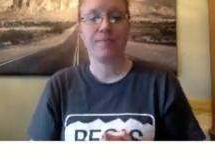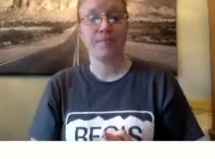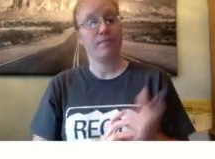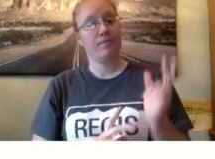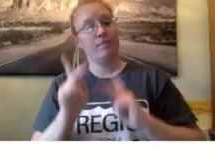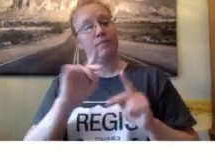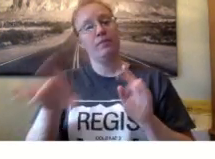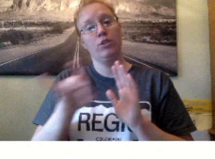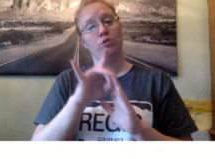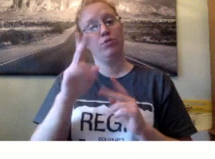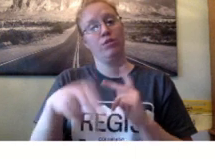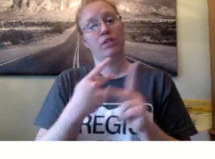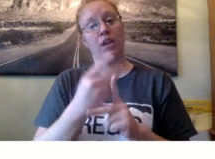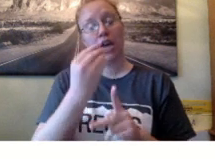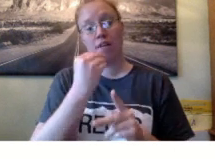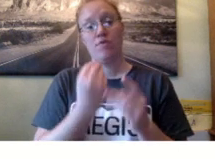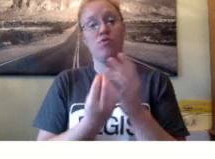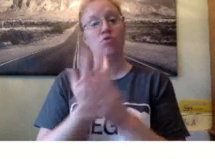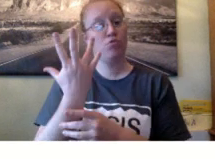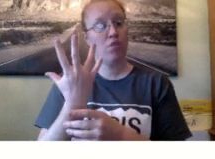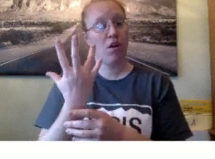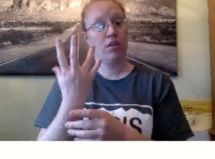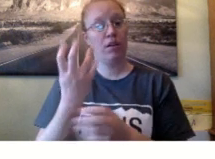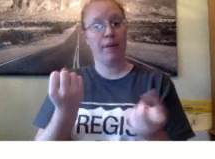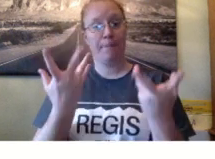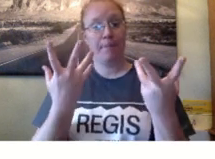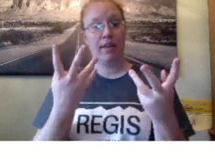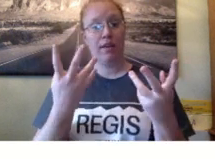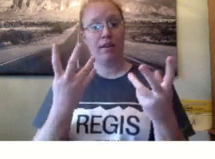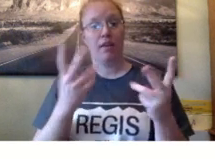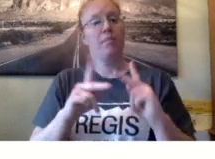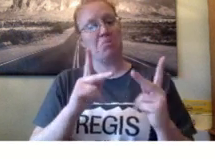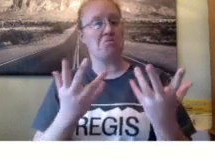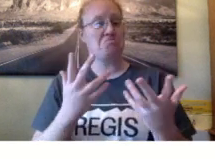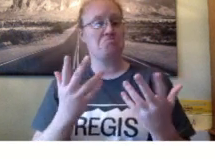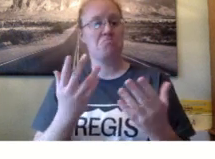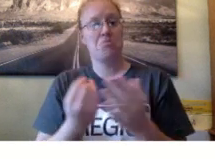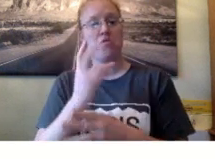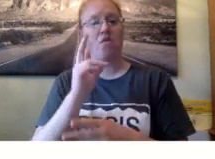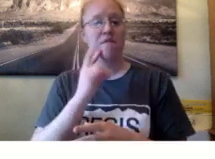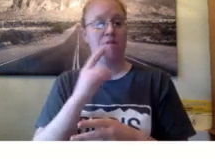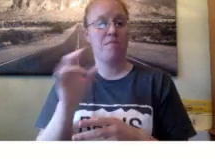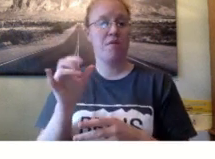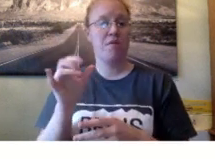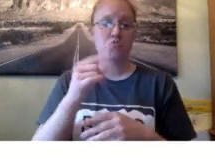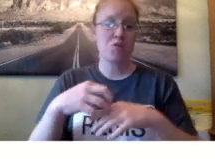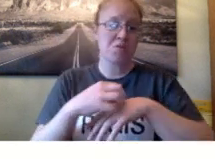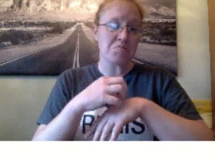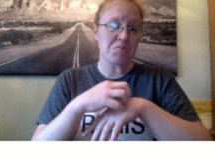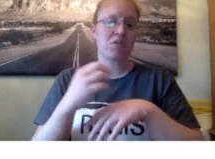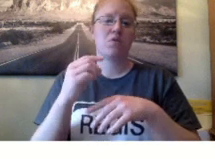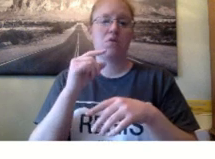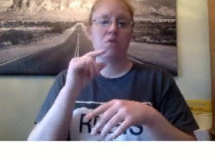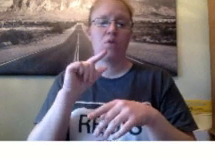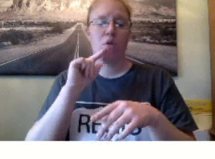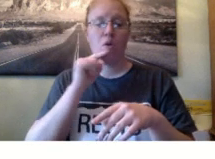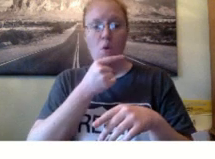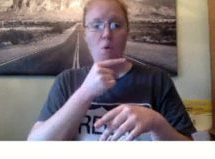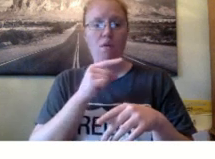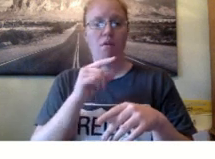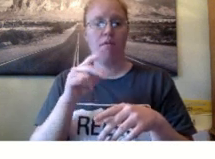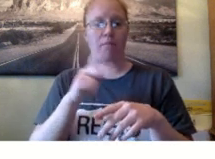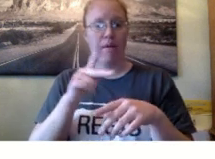People choose the kind of food to grow. Many people may grow vegetables like green beans, corn, peppers,